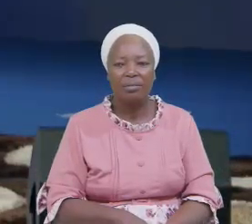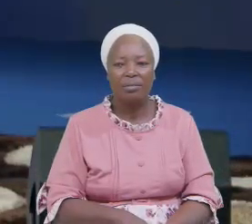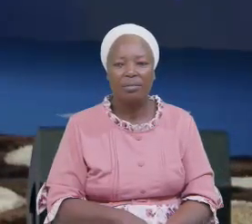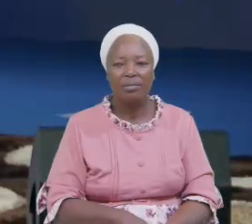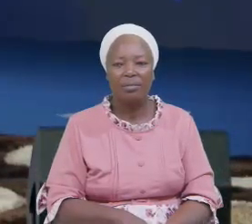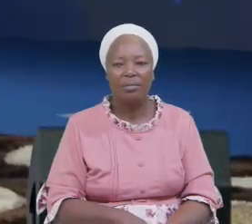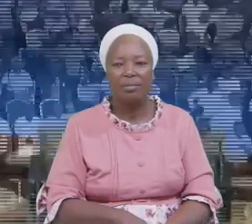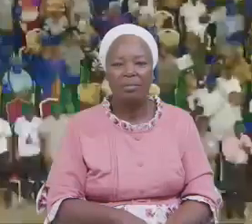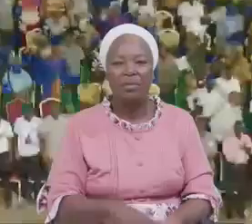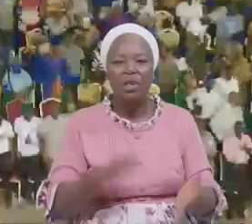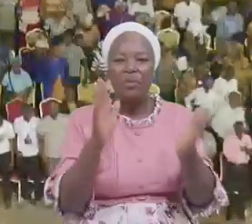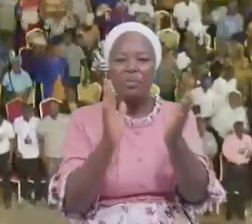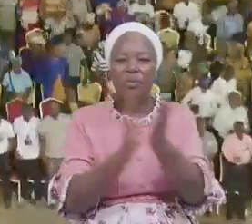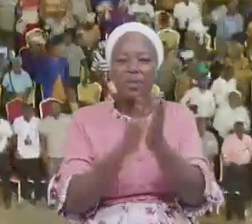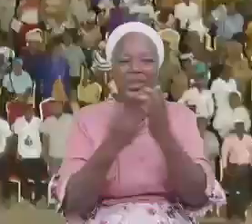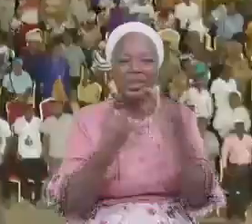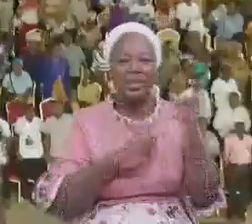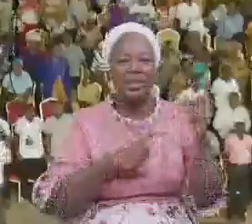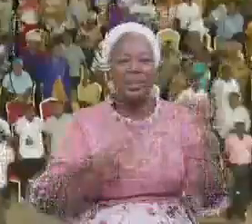Praise the Lord.